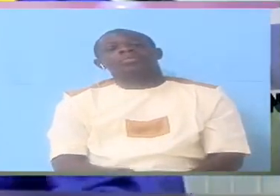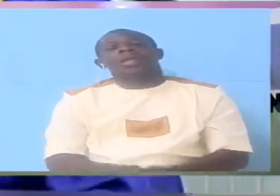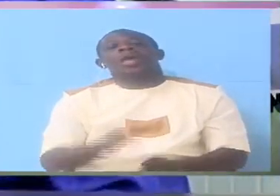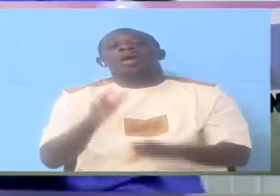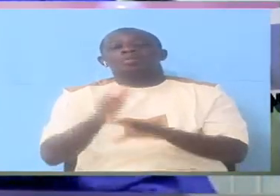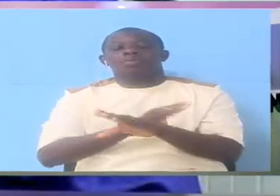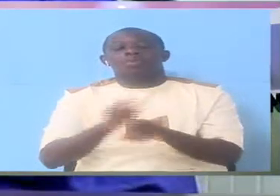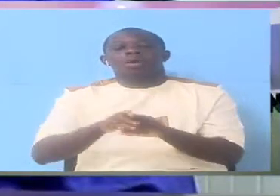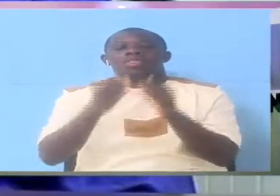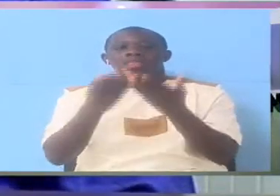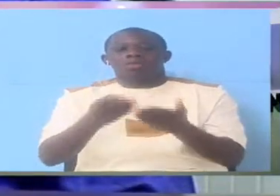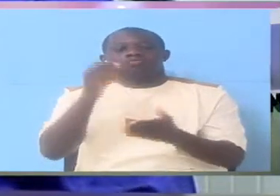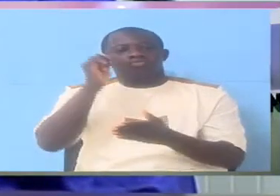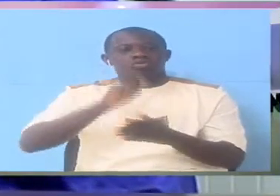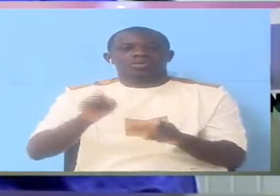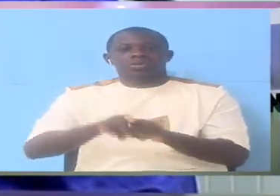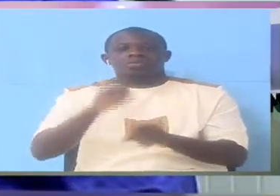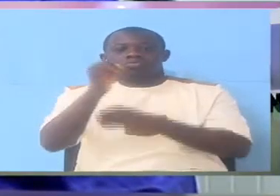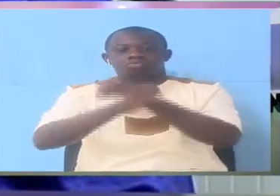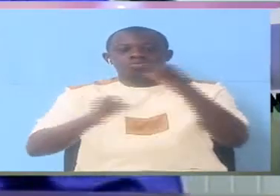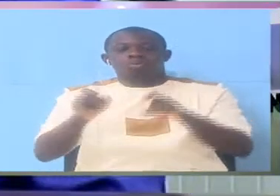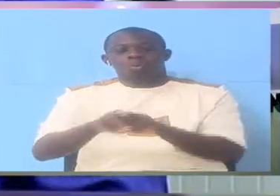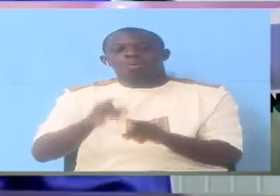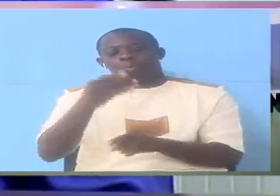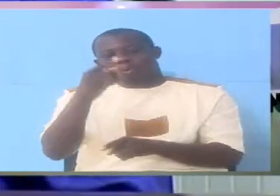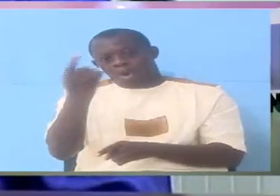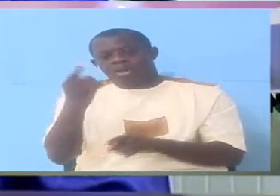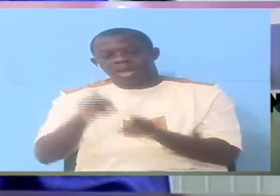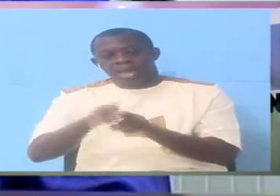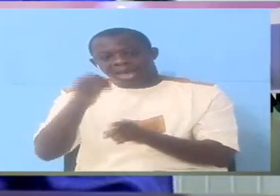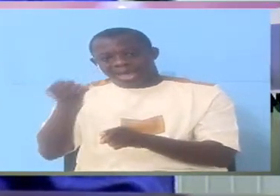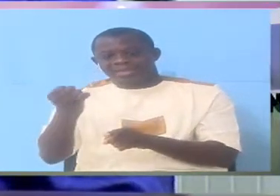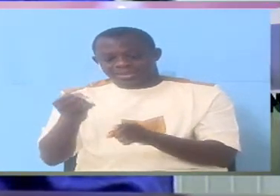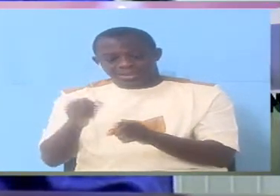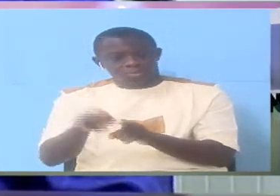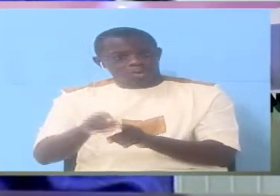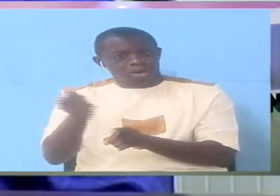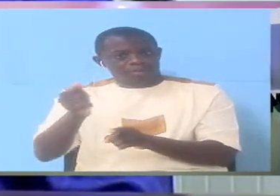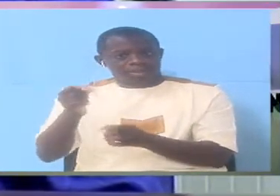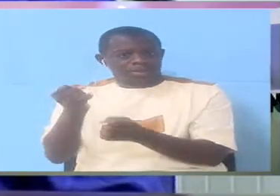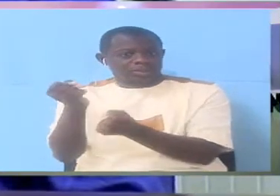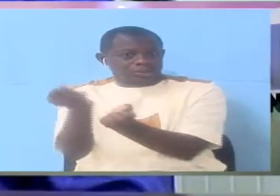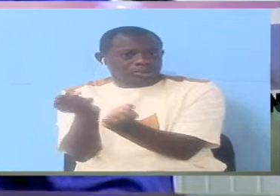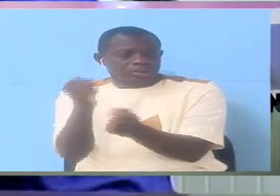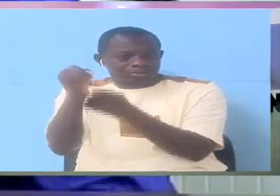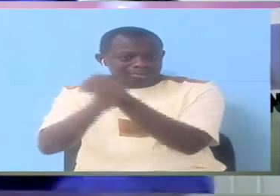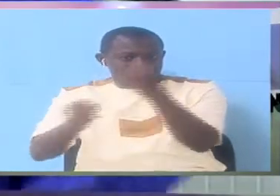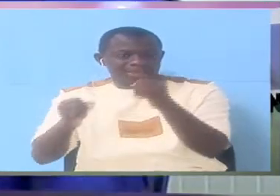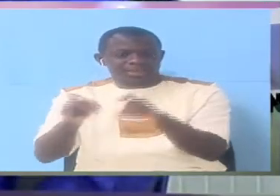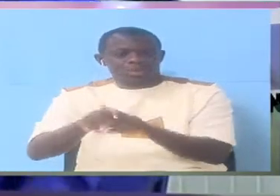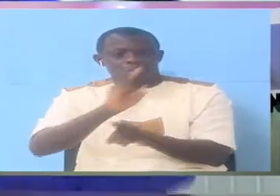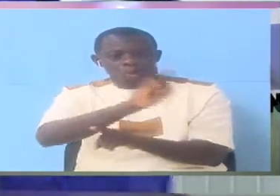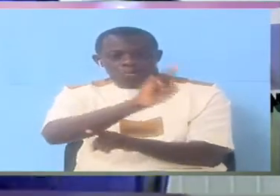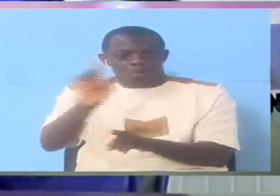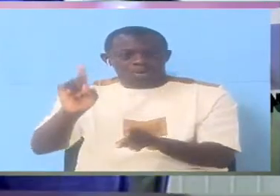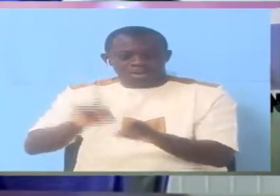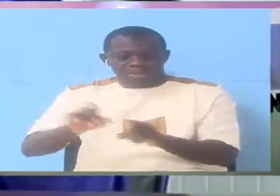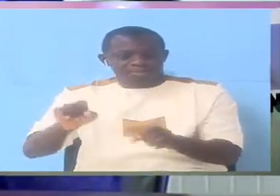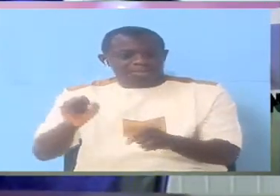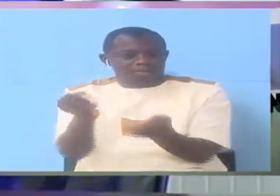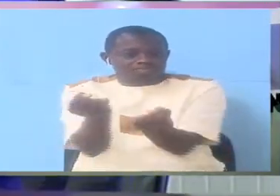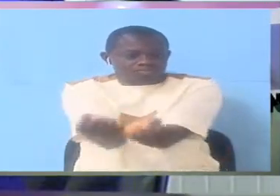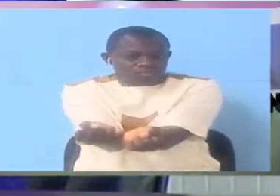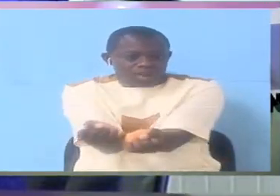They take their rope, tie one hand, and then extend the rope to the next hand, and also tie the other hand. That's what they did. They did